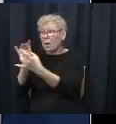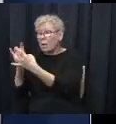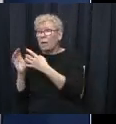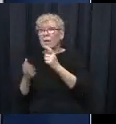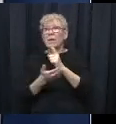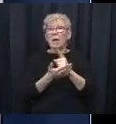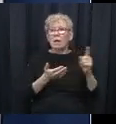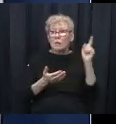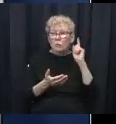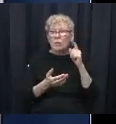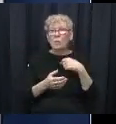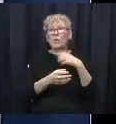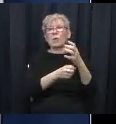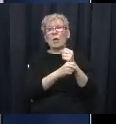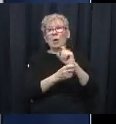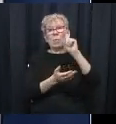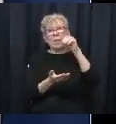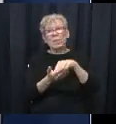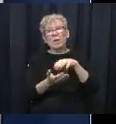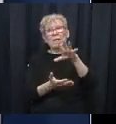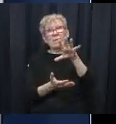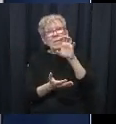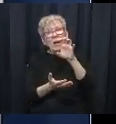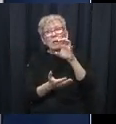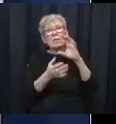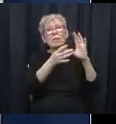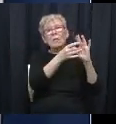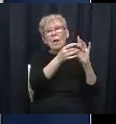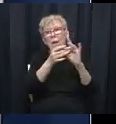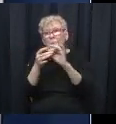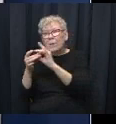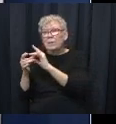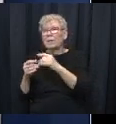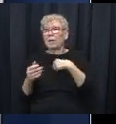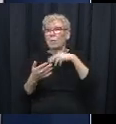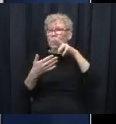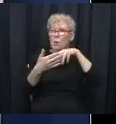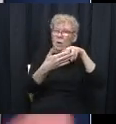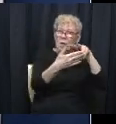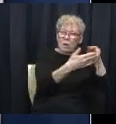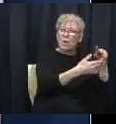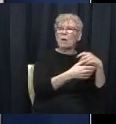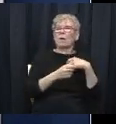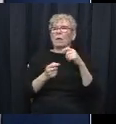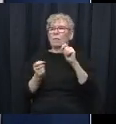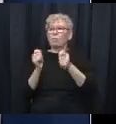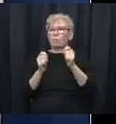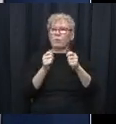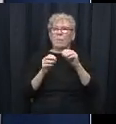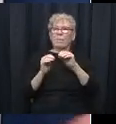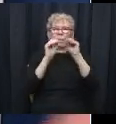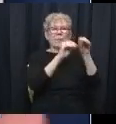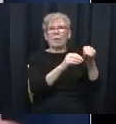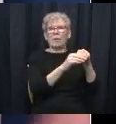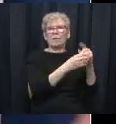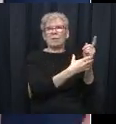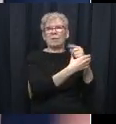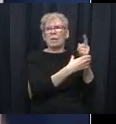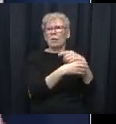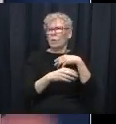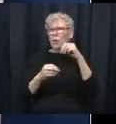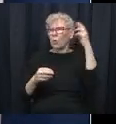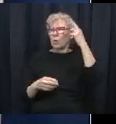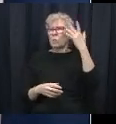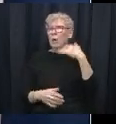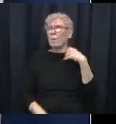to reflect that in this final edition. No reason to sit on it. Doesn't mean anybody has to open. I heard some businesses, why